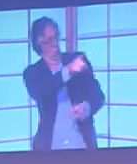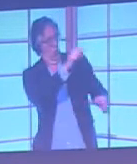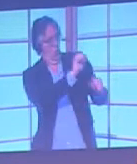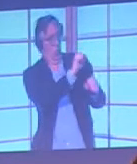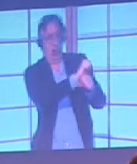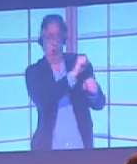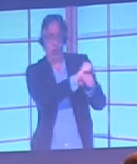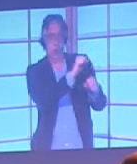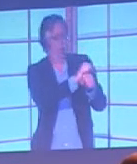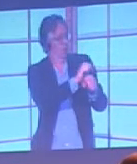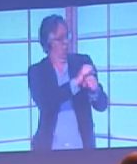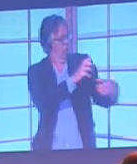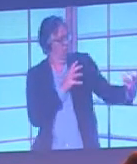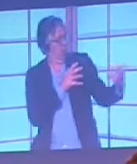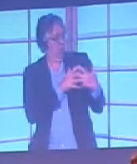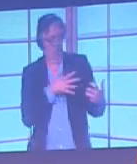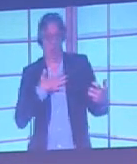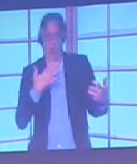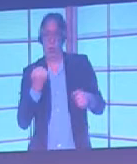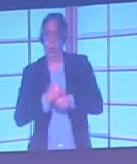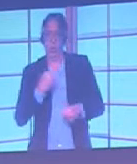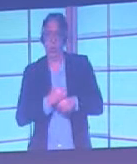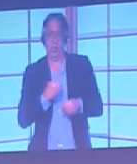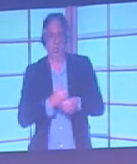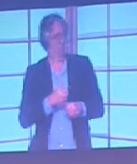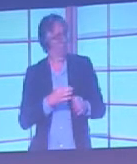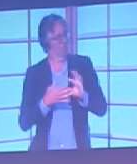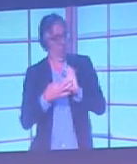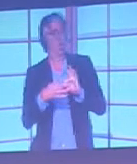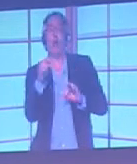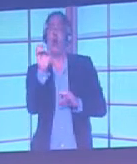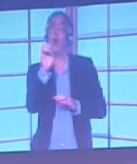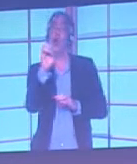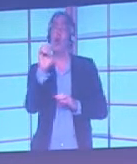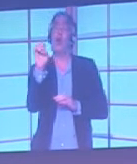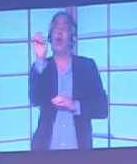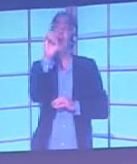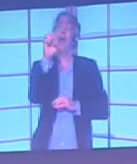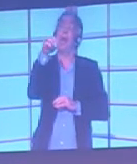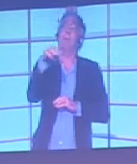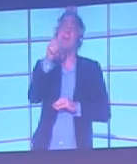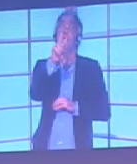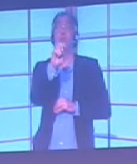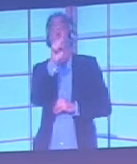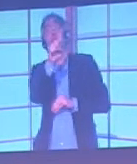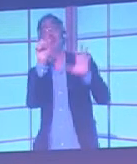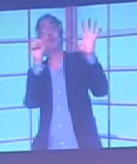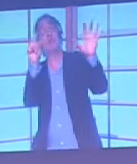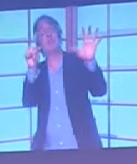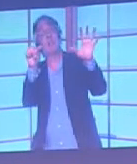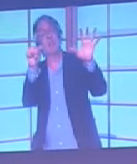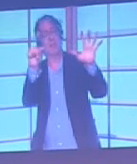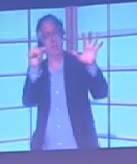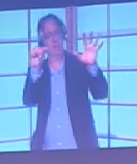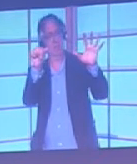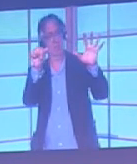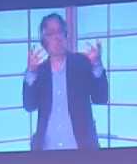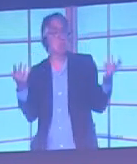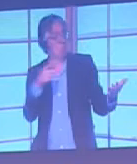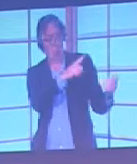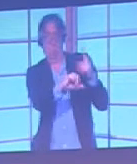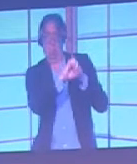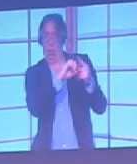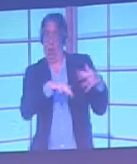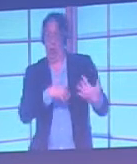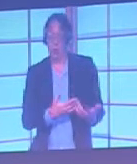Euro 2016 as an example? So really, without positioning